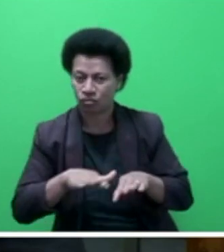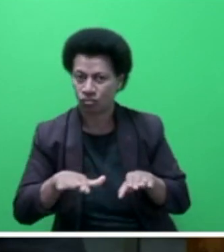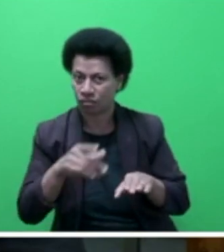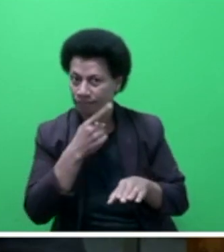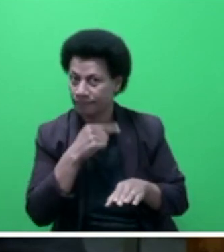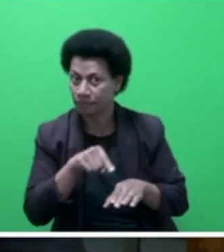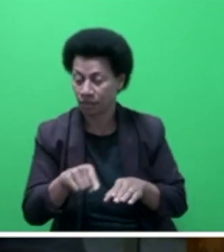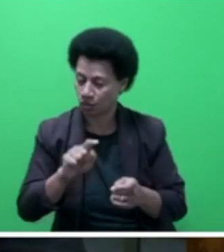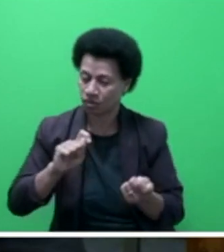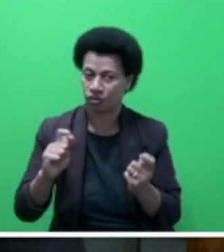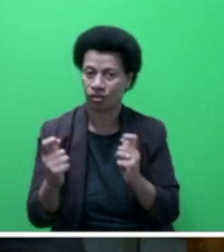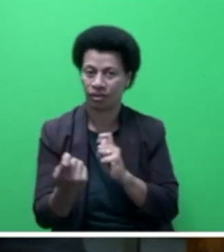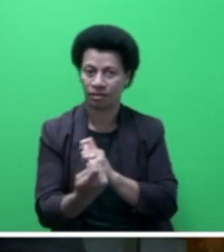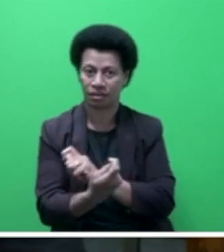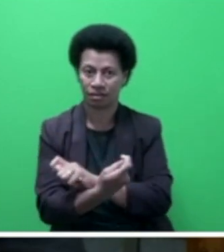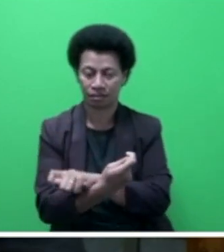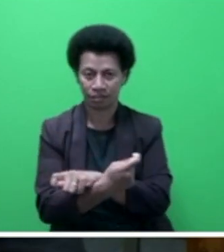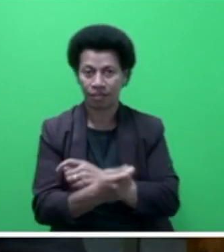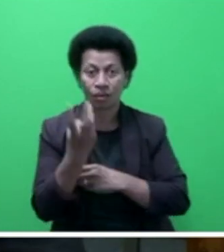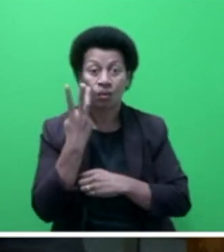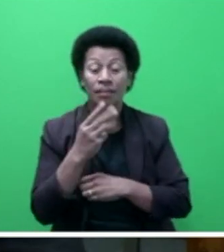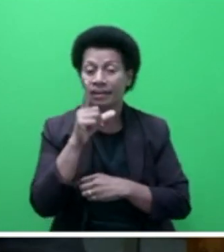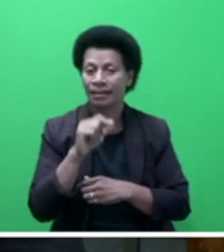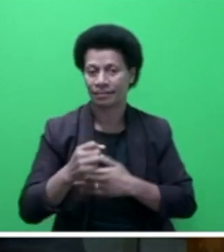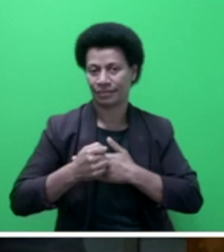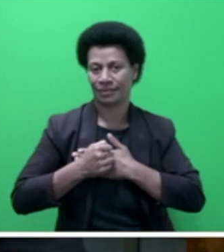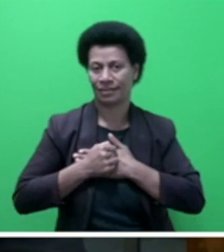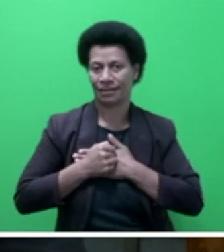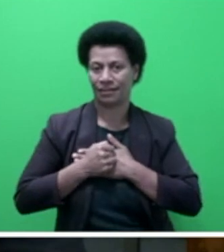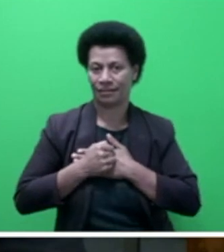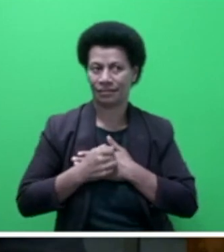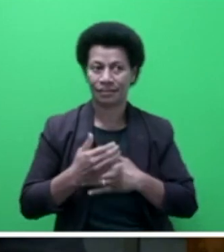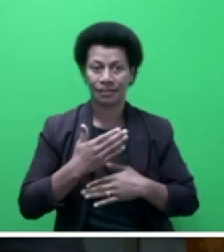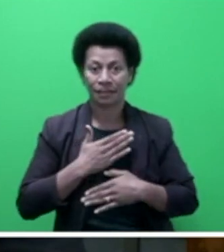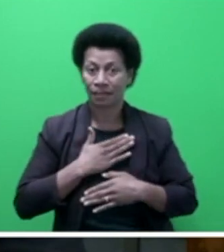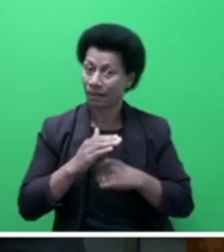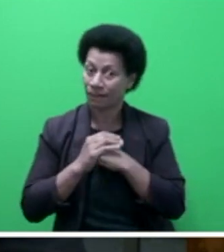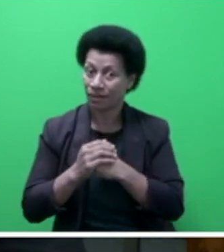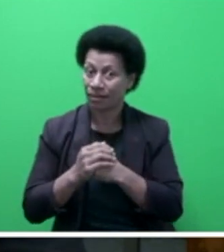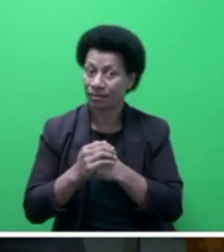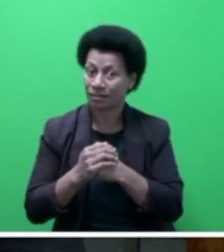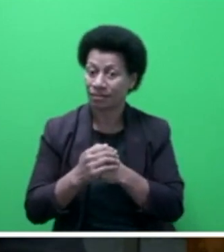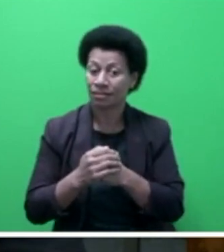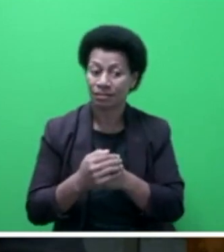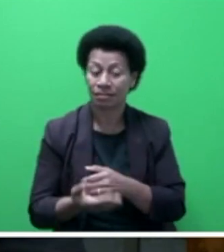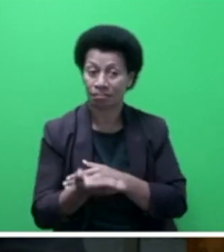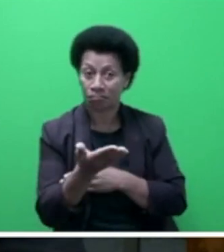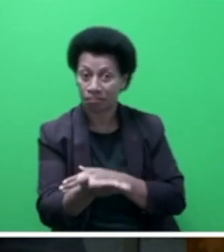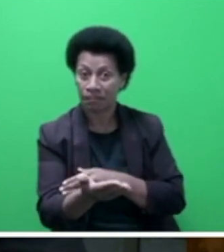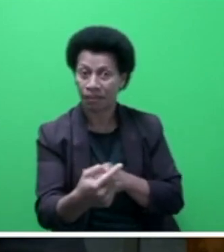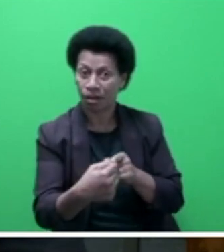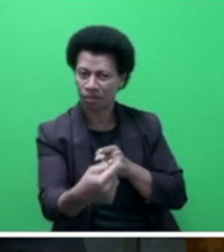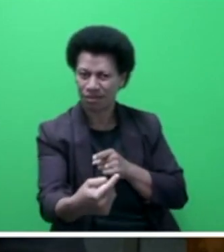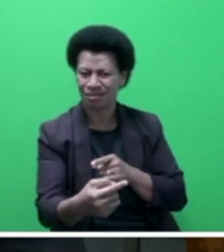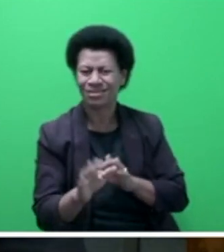will make this country a country where a woman can always feel safe. To my friends on the other side of the House, stop asking us what